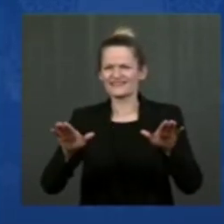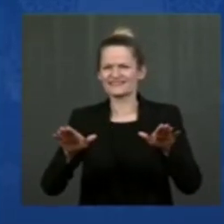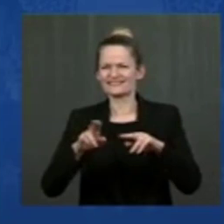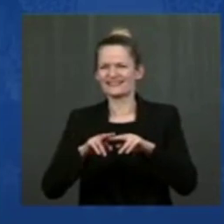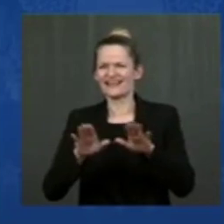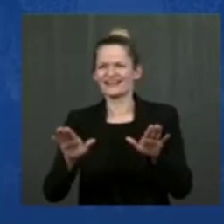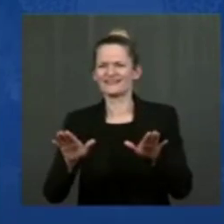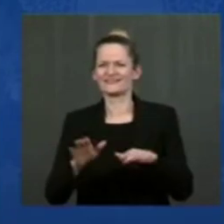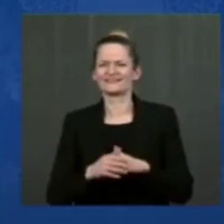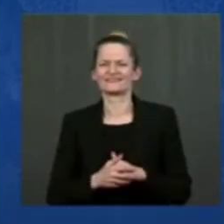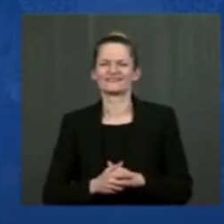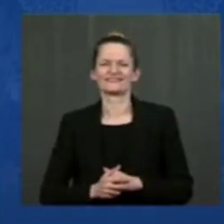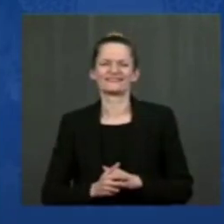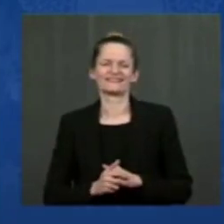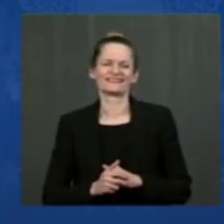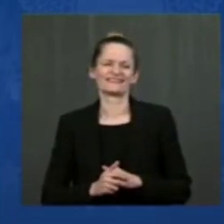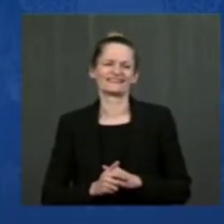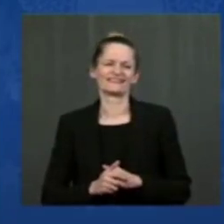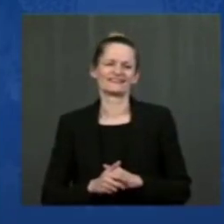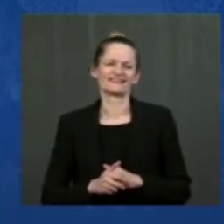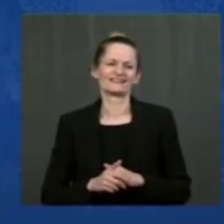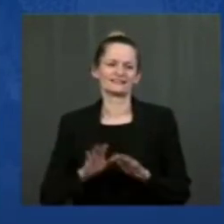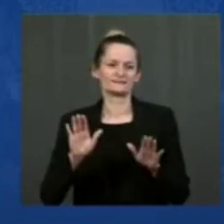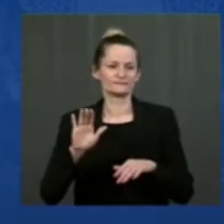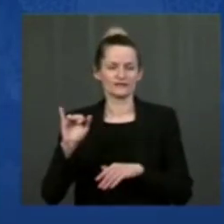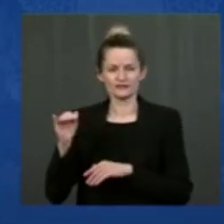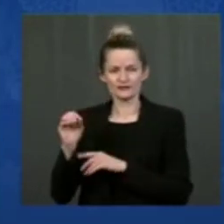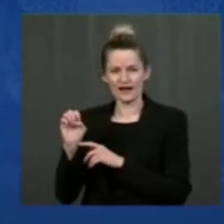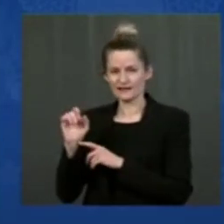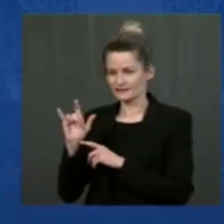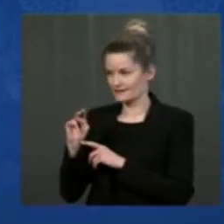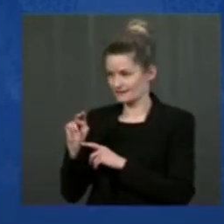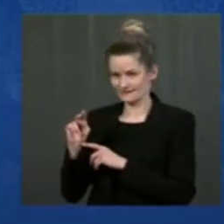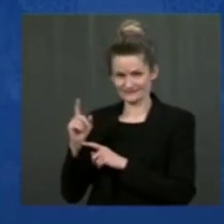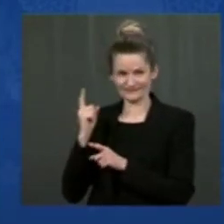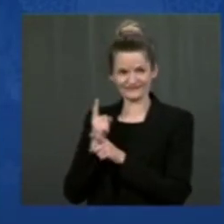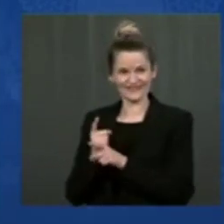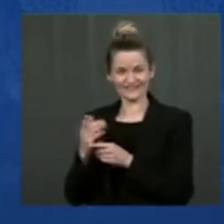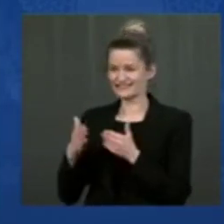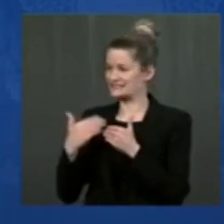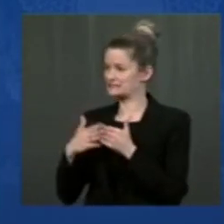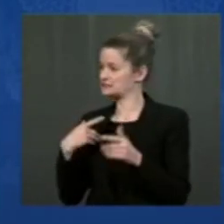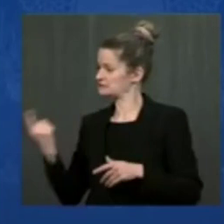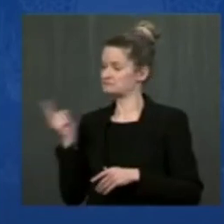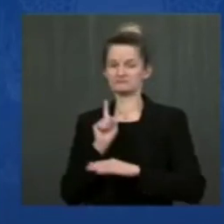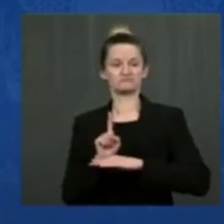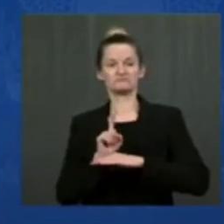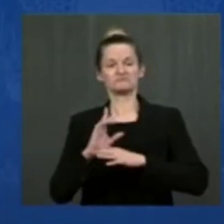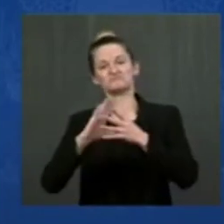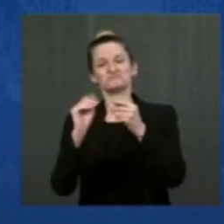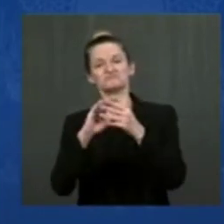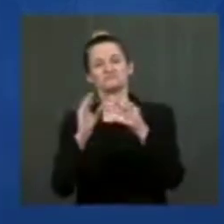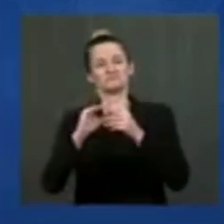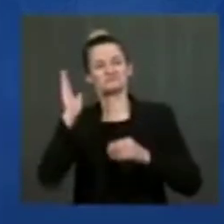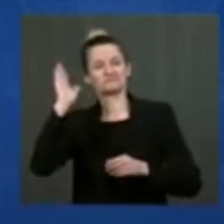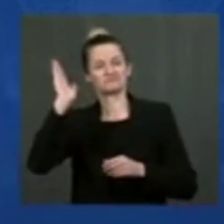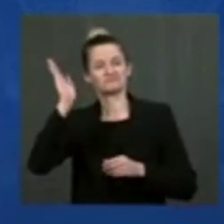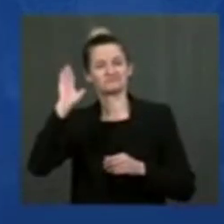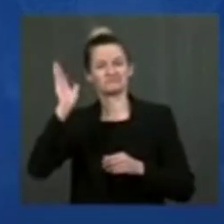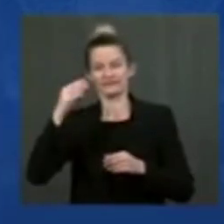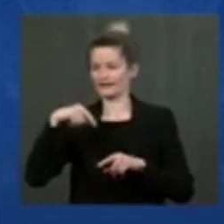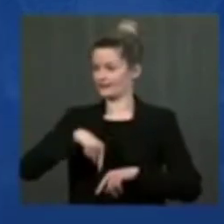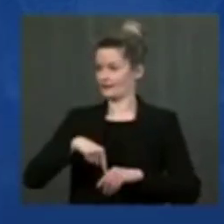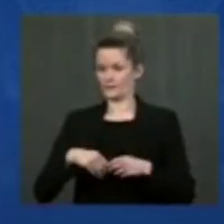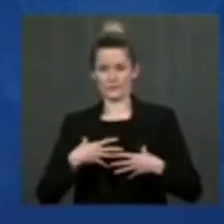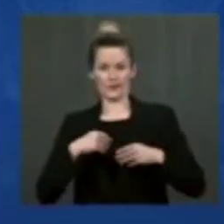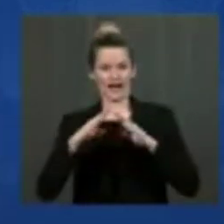you. Nothing to it, is there, Jocelyn? Just walking in and stand at the podium and speaking in the White House. Nothing to it. You